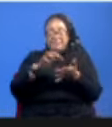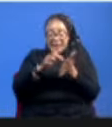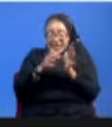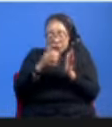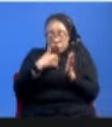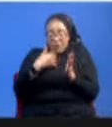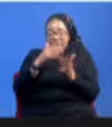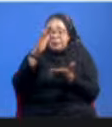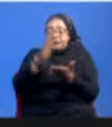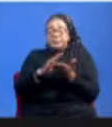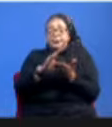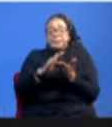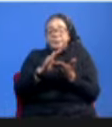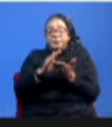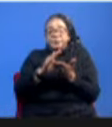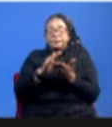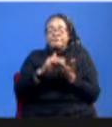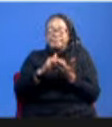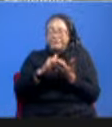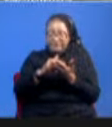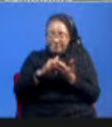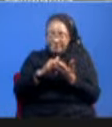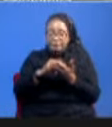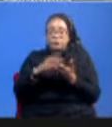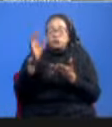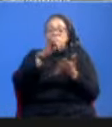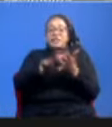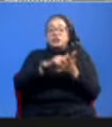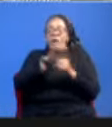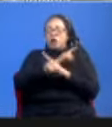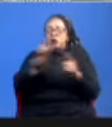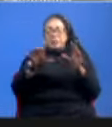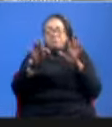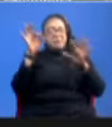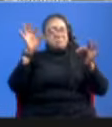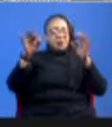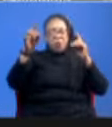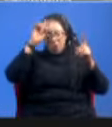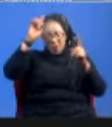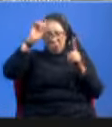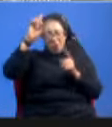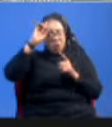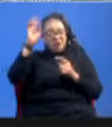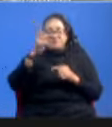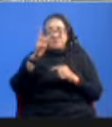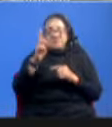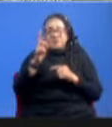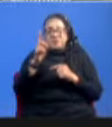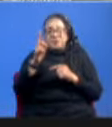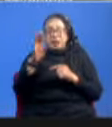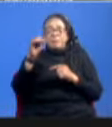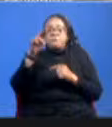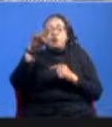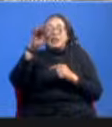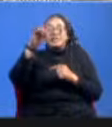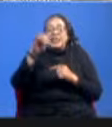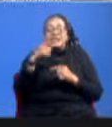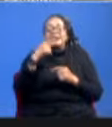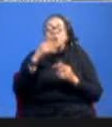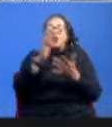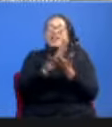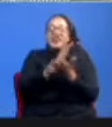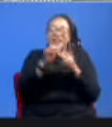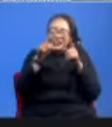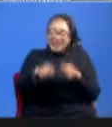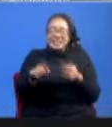You need to show us. So that we are not just plucking figures from the air. When Senator Mungatana says we divide, this is not a loaf of